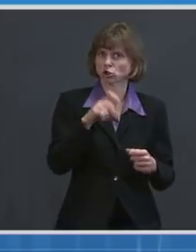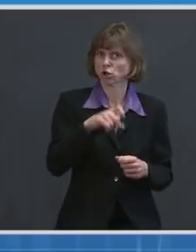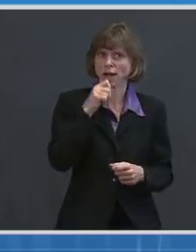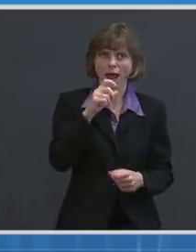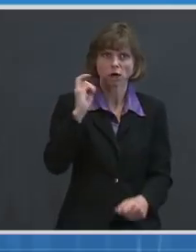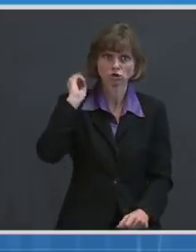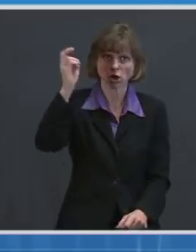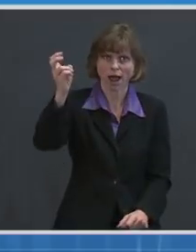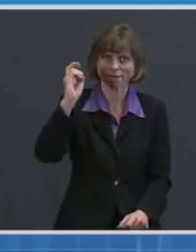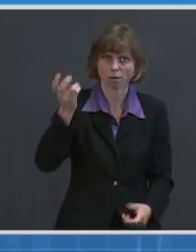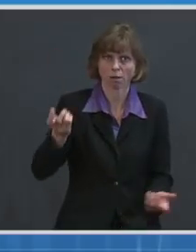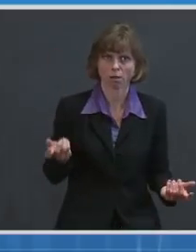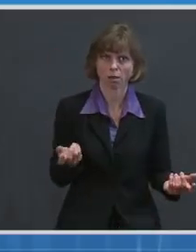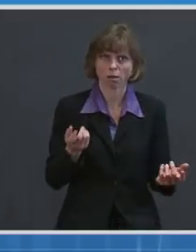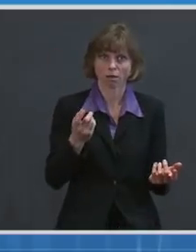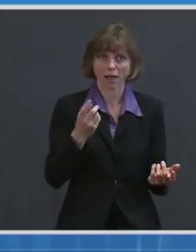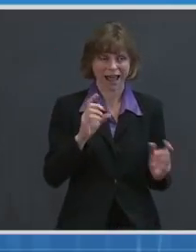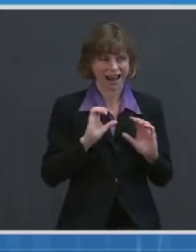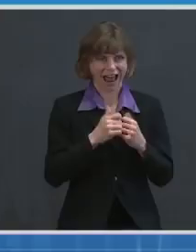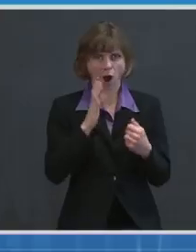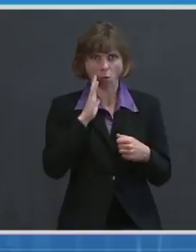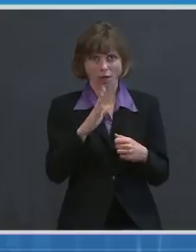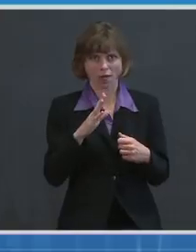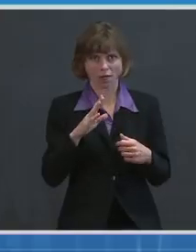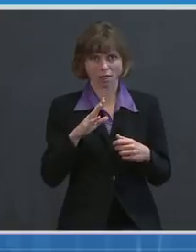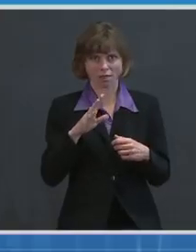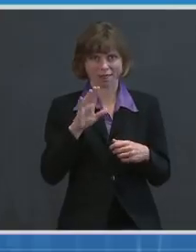affect folks' willingness to get vaccinated?